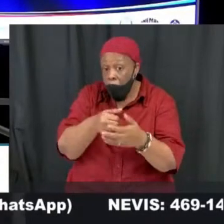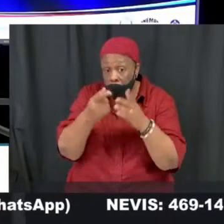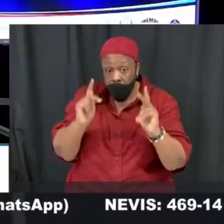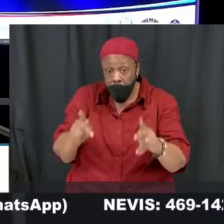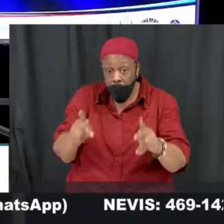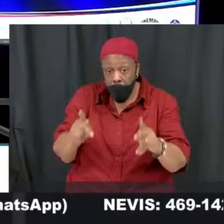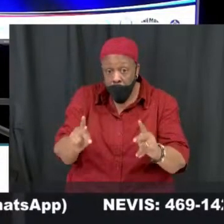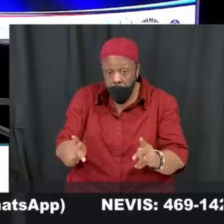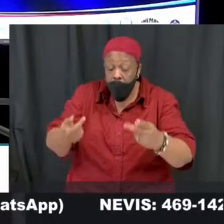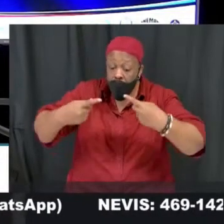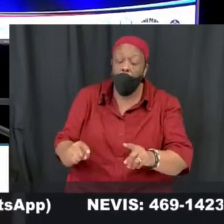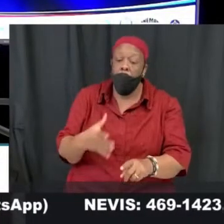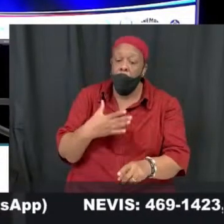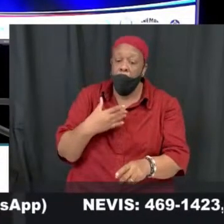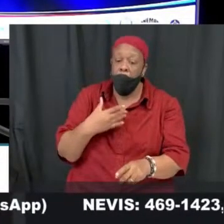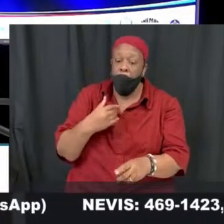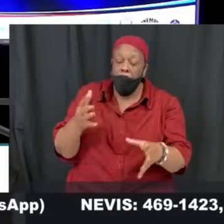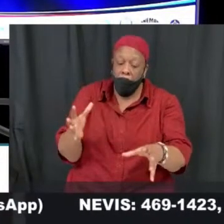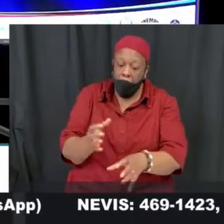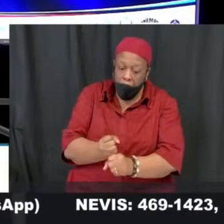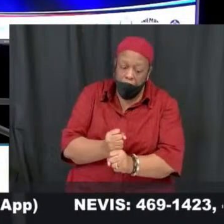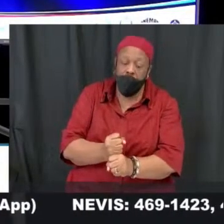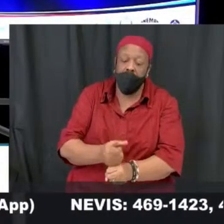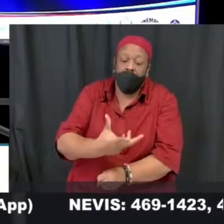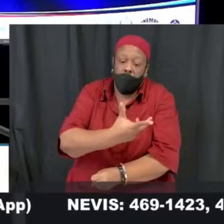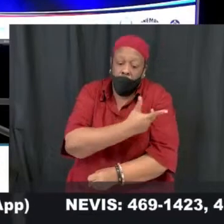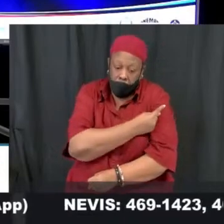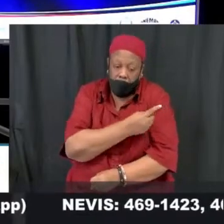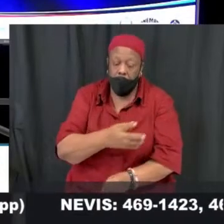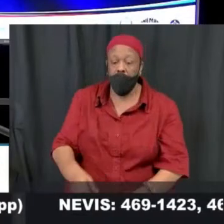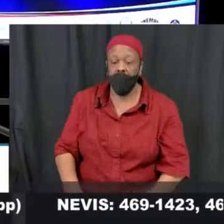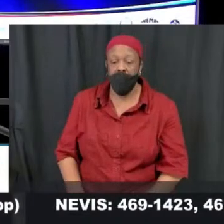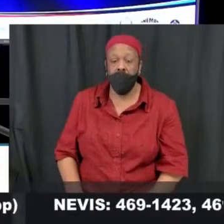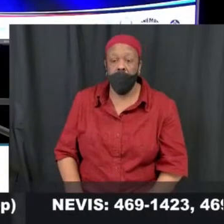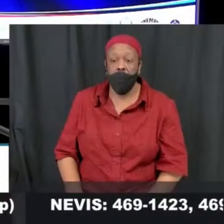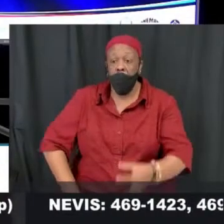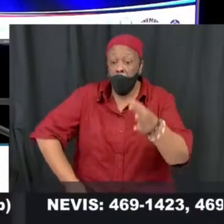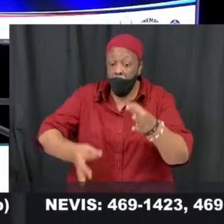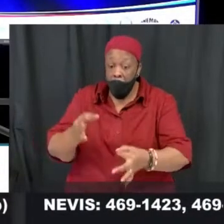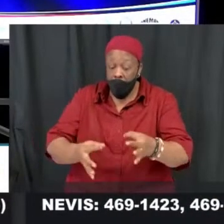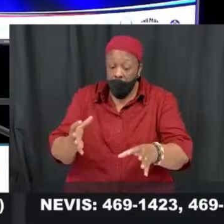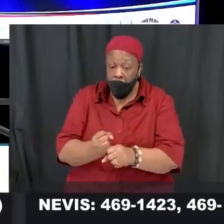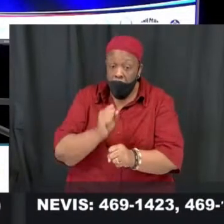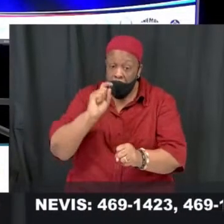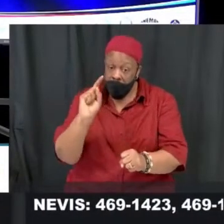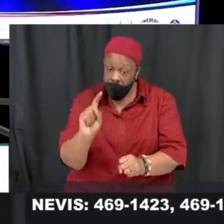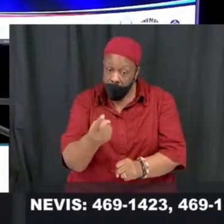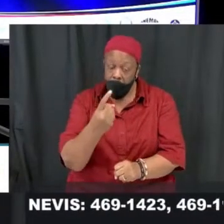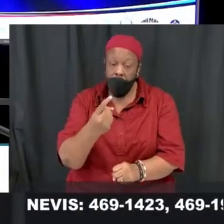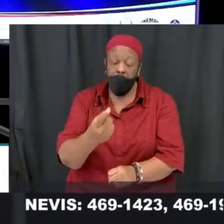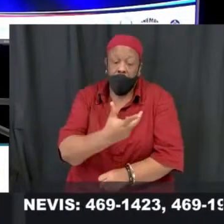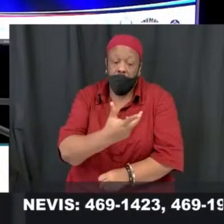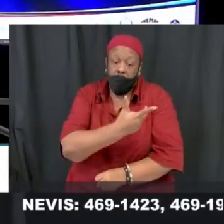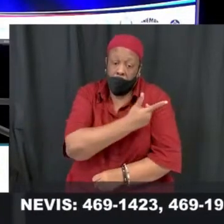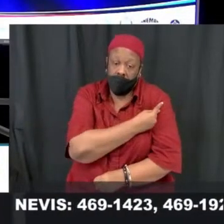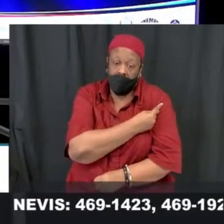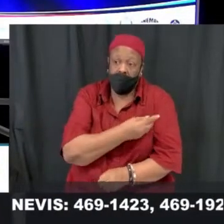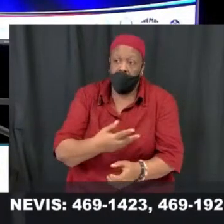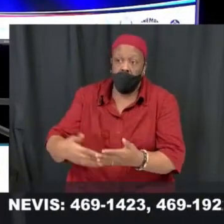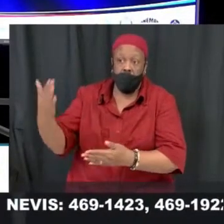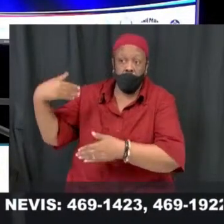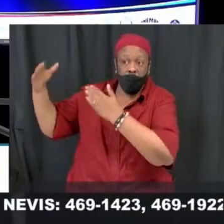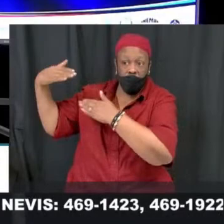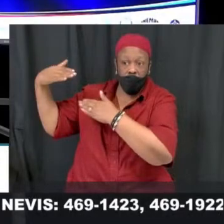I urge those who have received shot more than 4 weeks ago to make sure that they follow up with their second dose to be fully